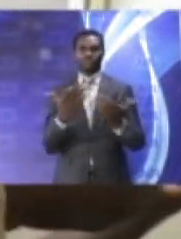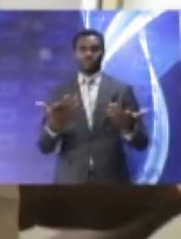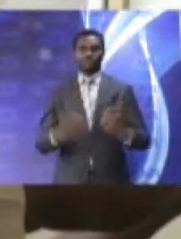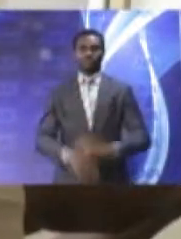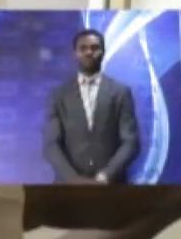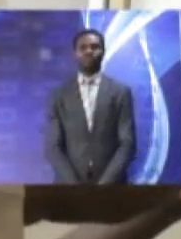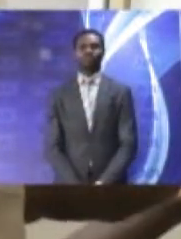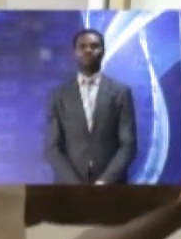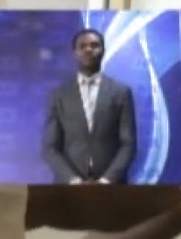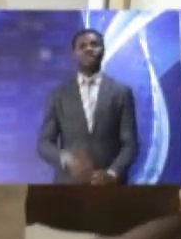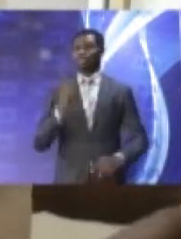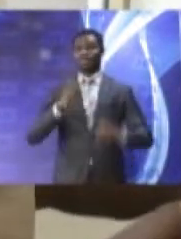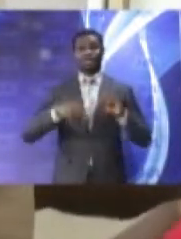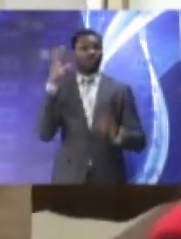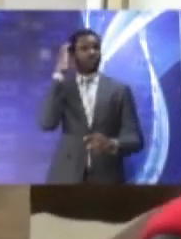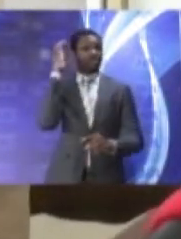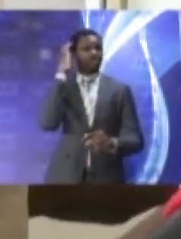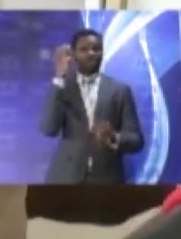aspirant.